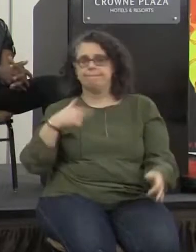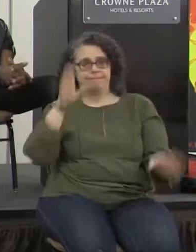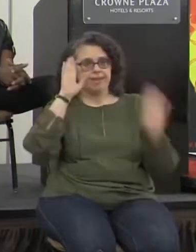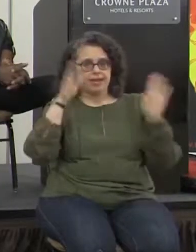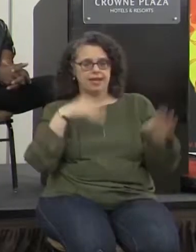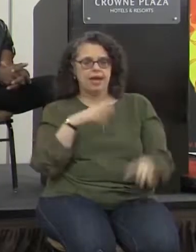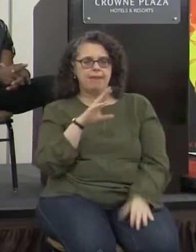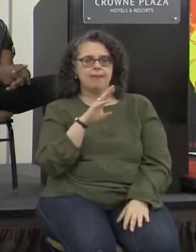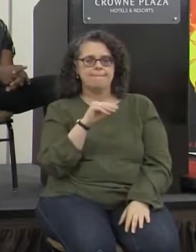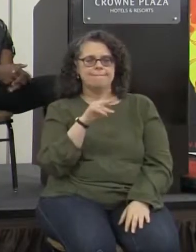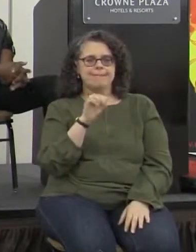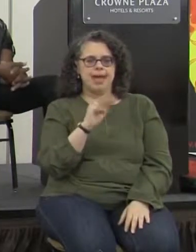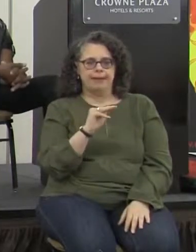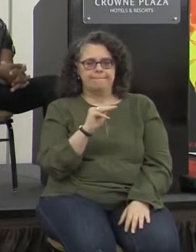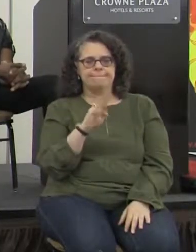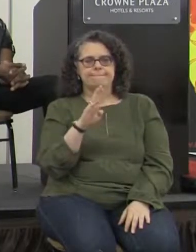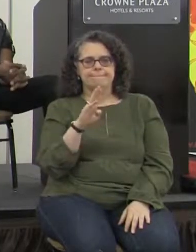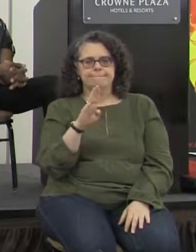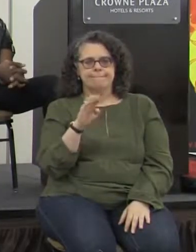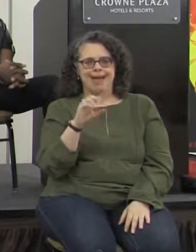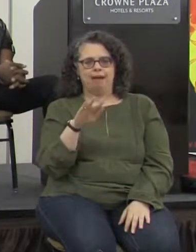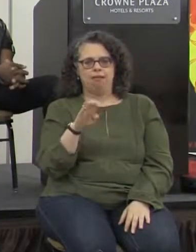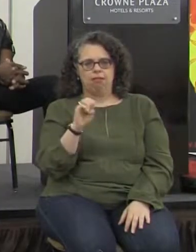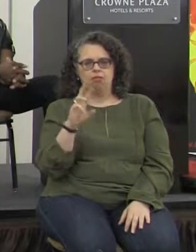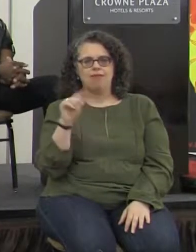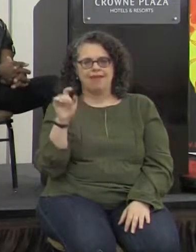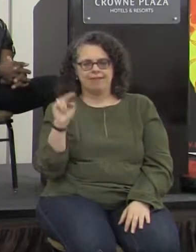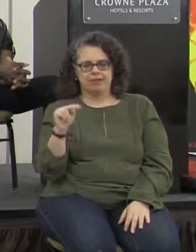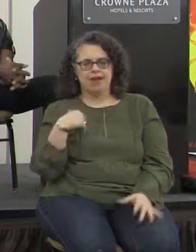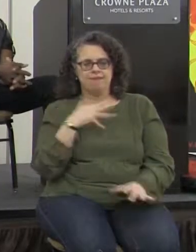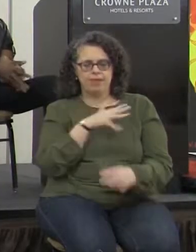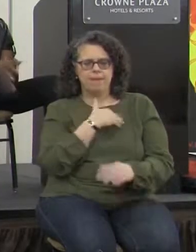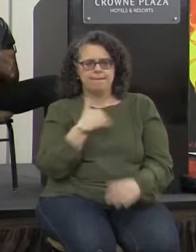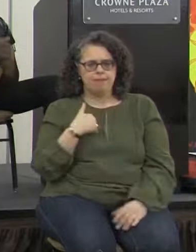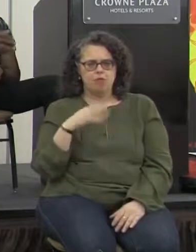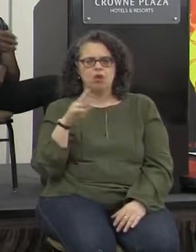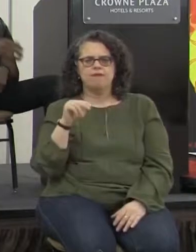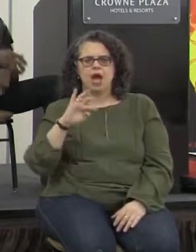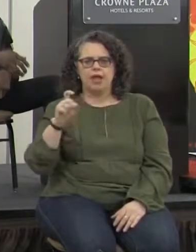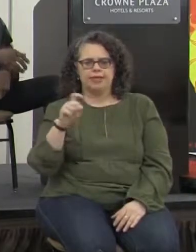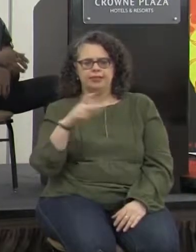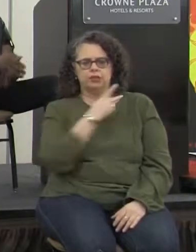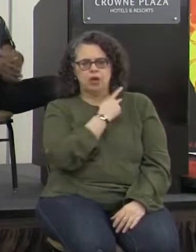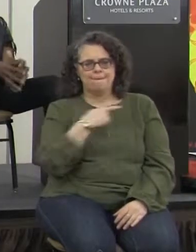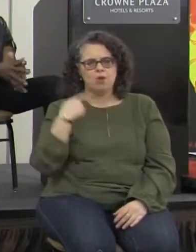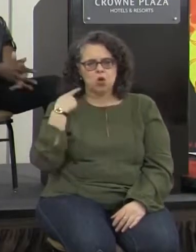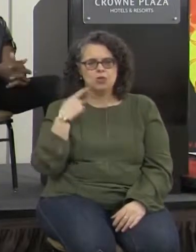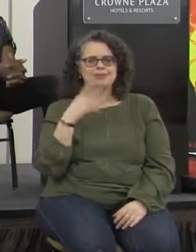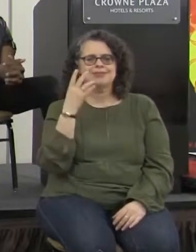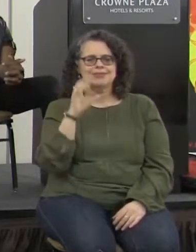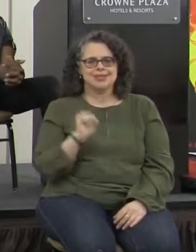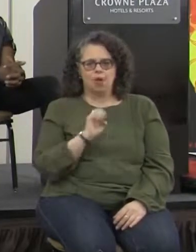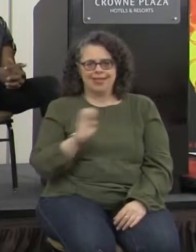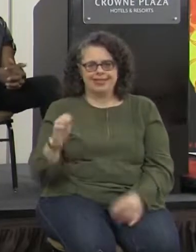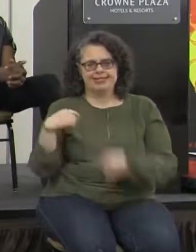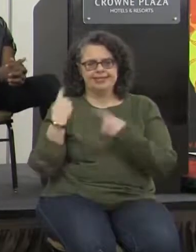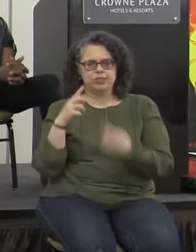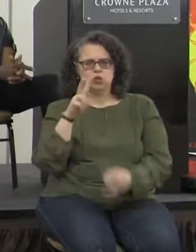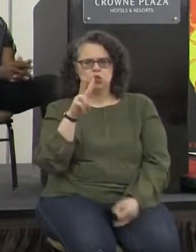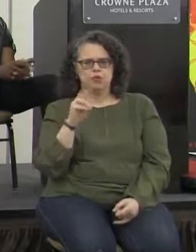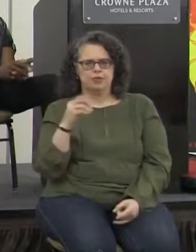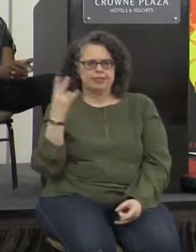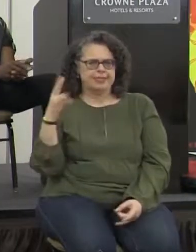I'm Madam Battle Raven. I've been a member of Onyx Pearl Southeast since